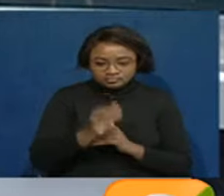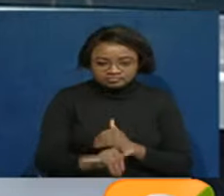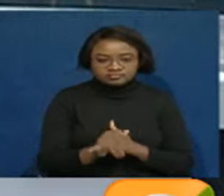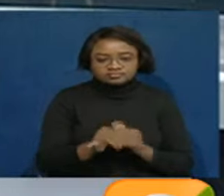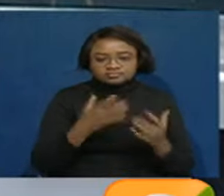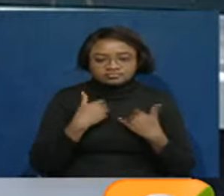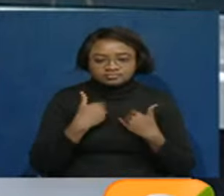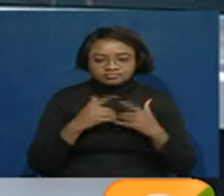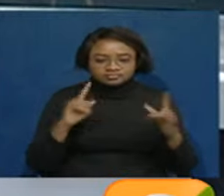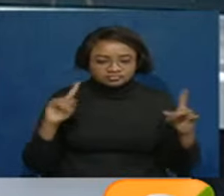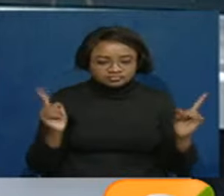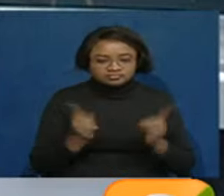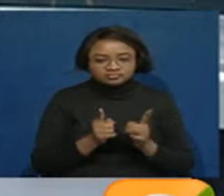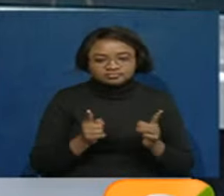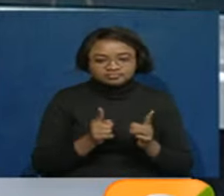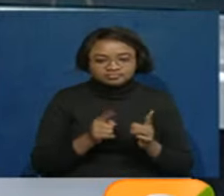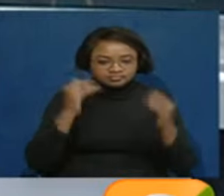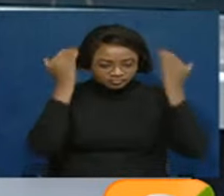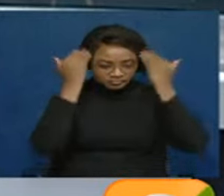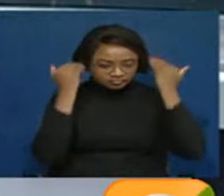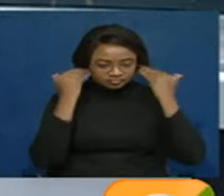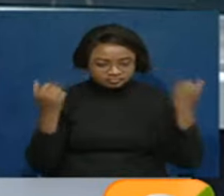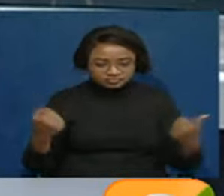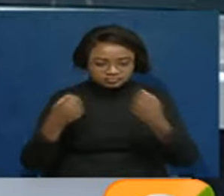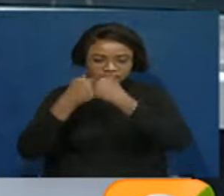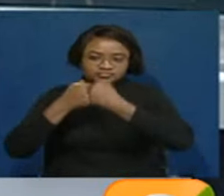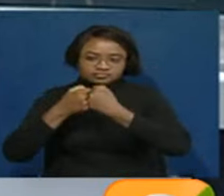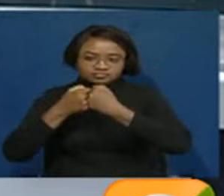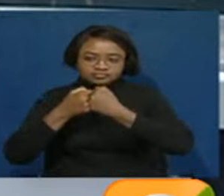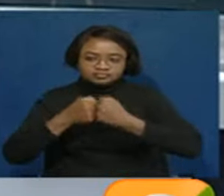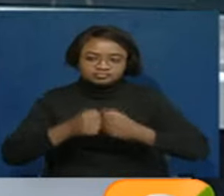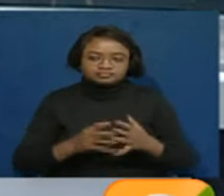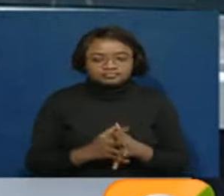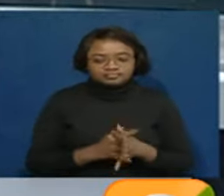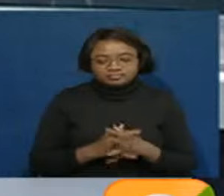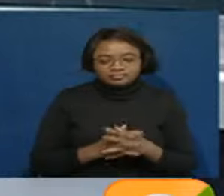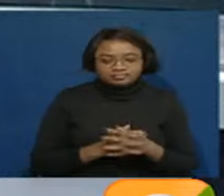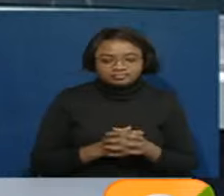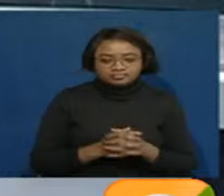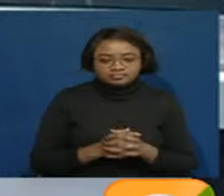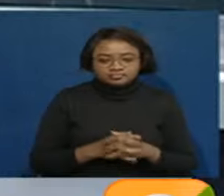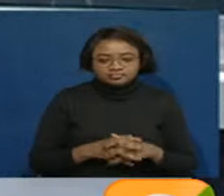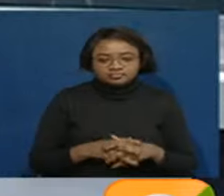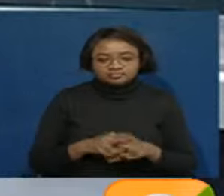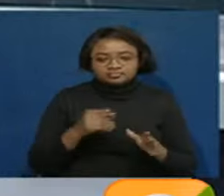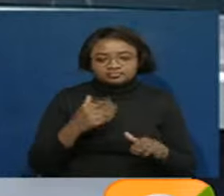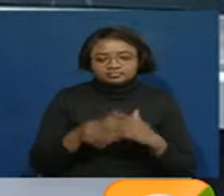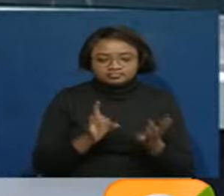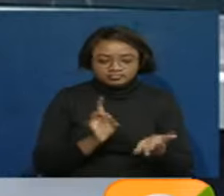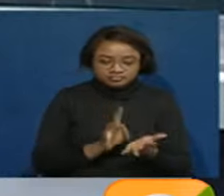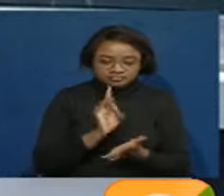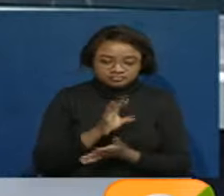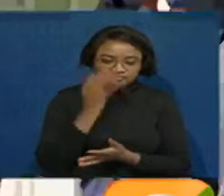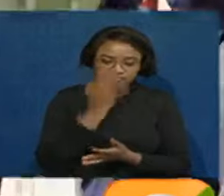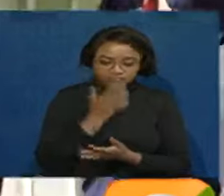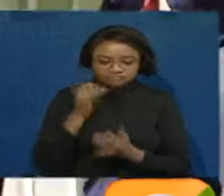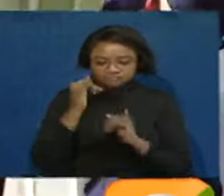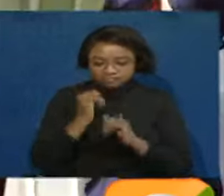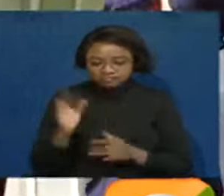brief court battle before the installation of Kithure Kindiki. Ayub Abdikadir has that report.